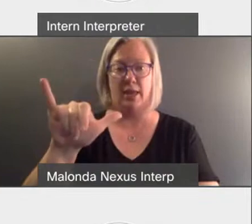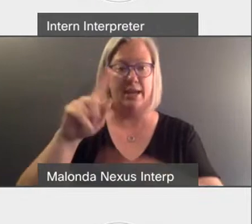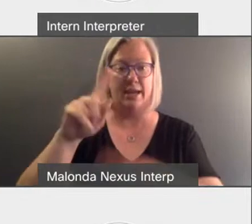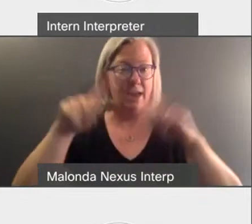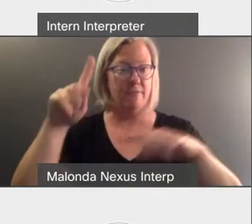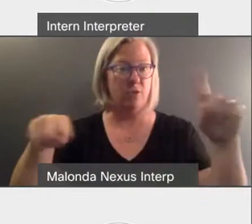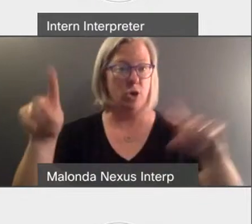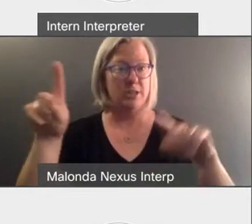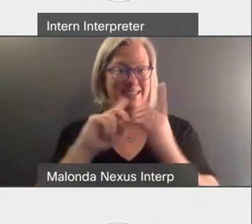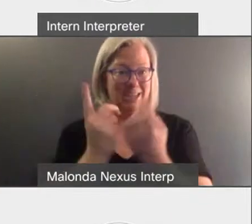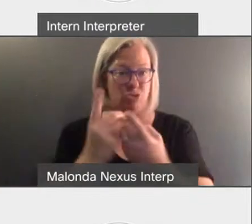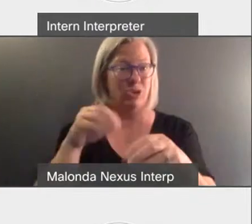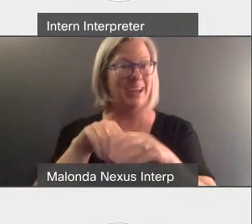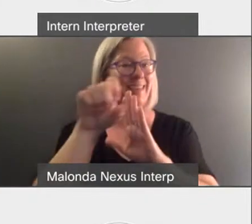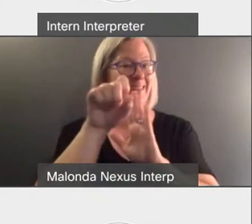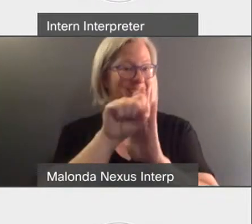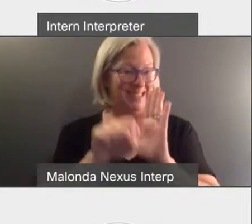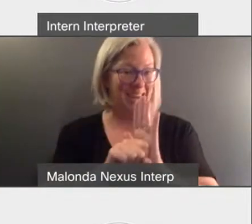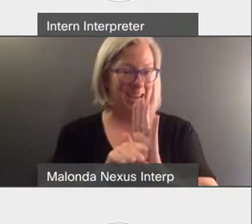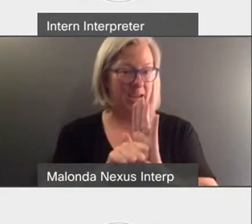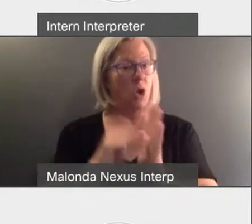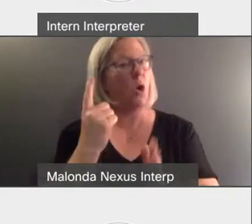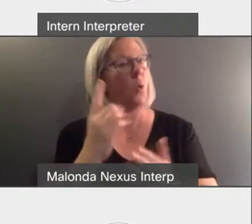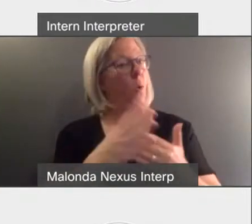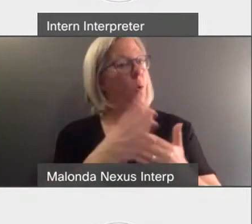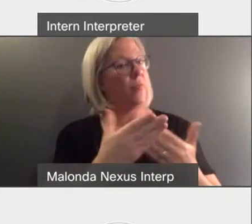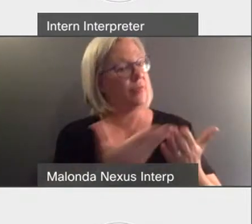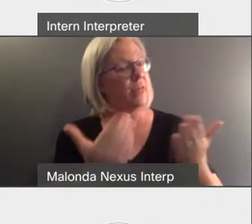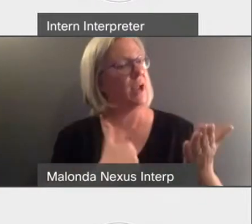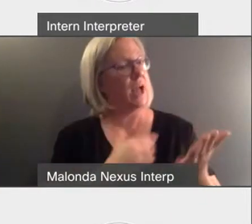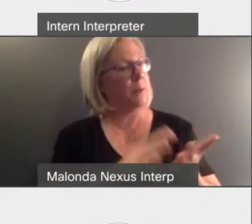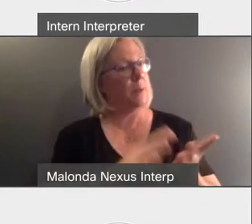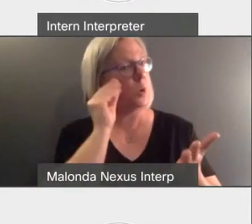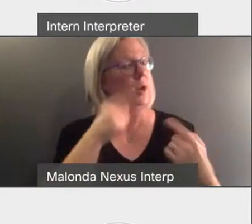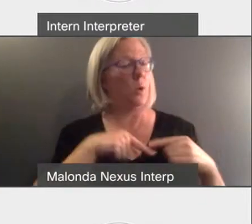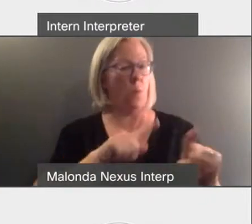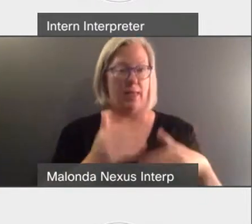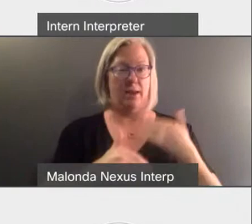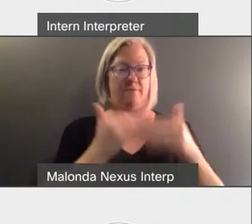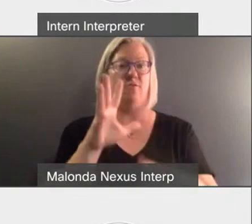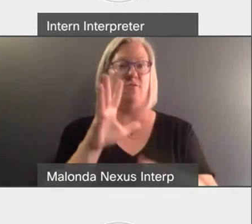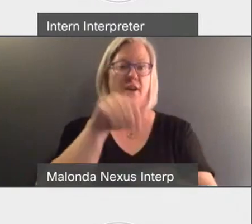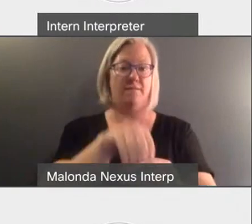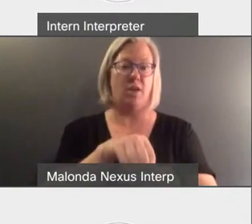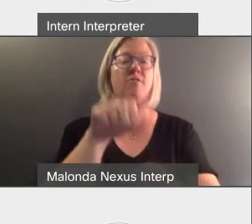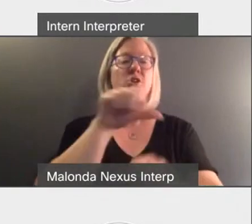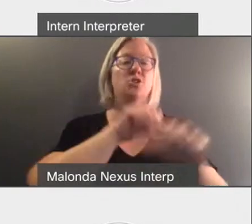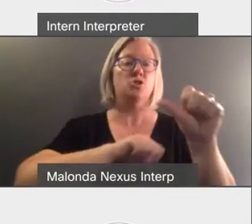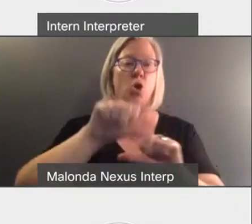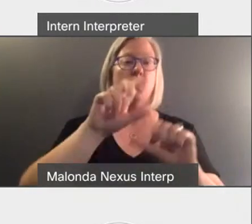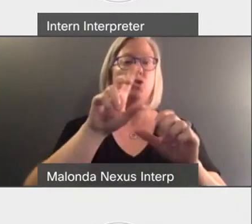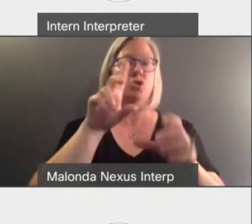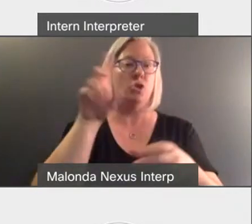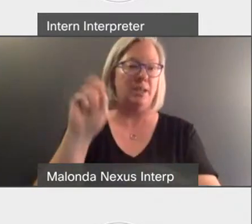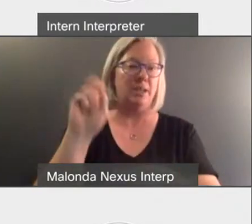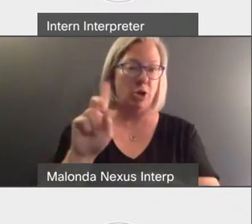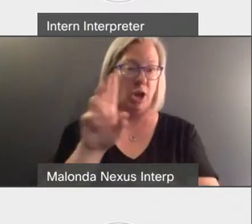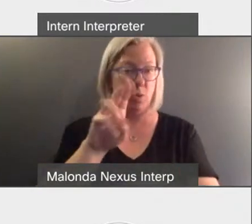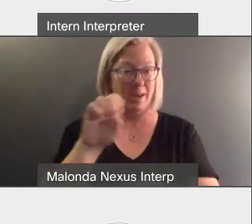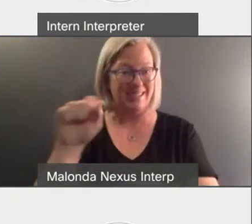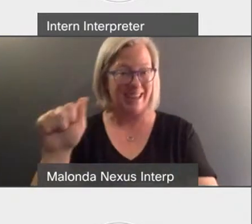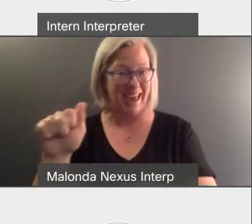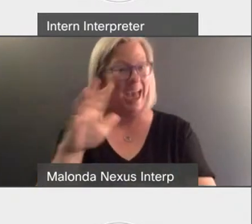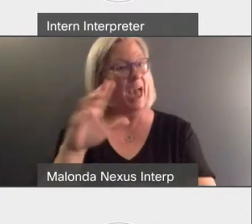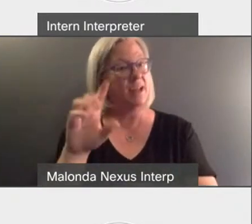state. And one thing I'm learning as I am getting involved with Social Democrats USA and learning about